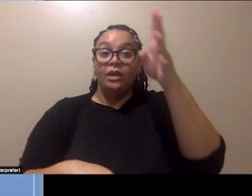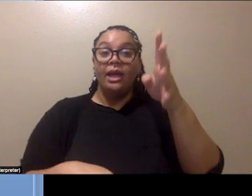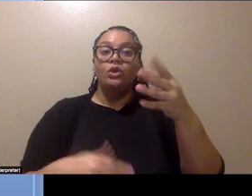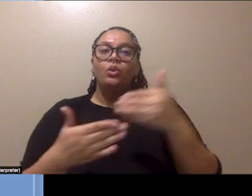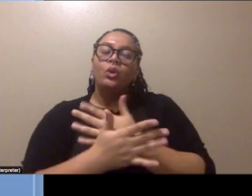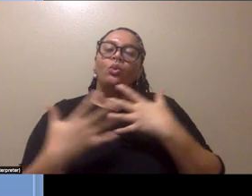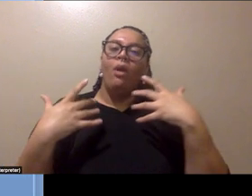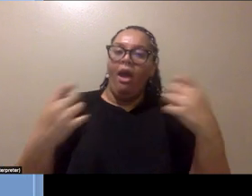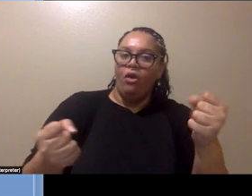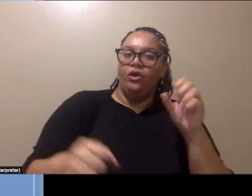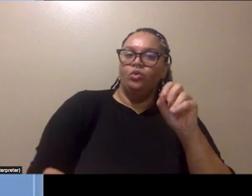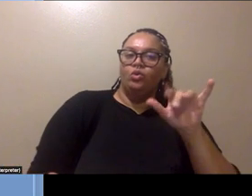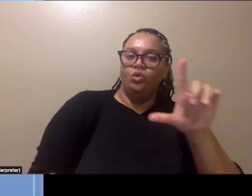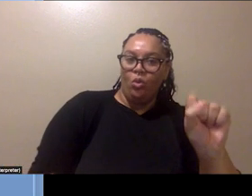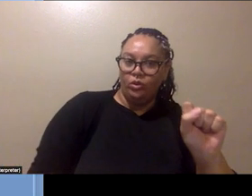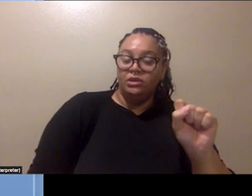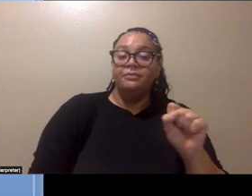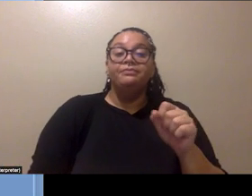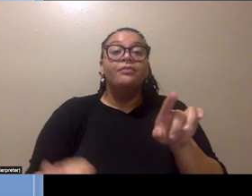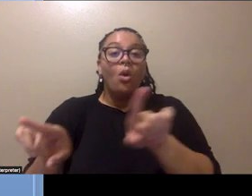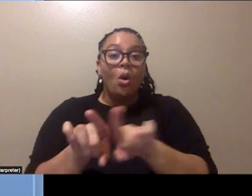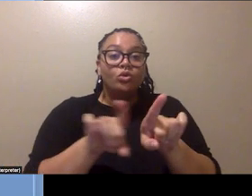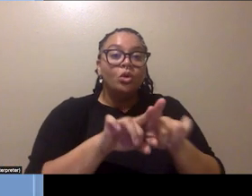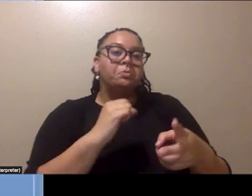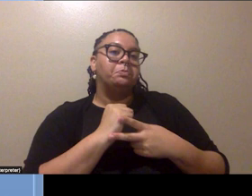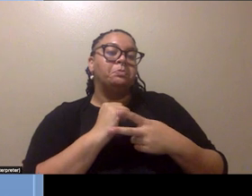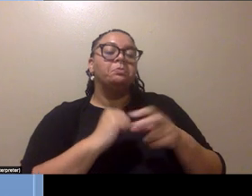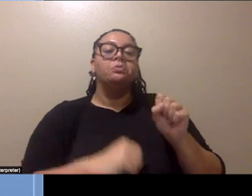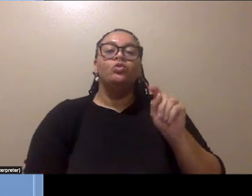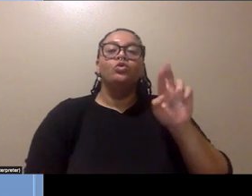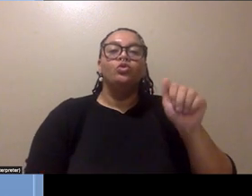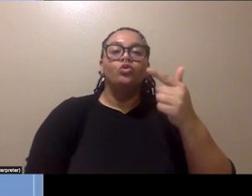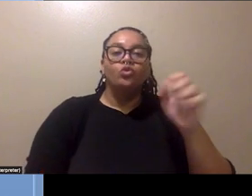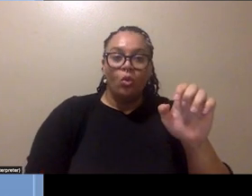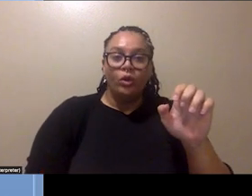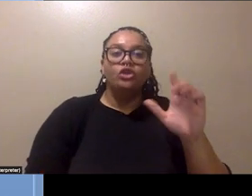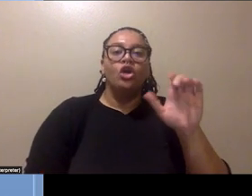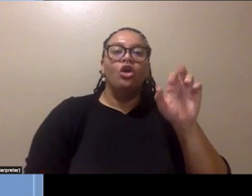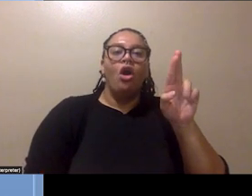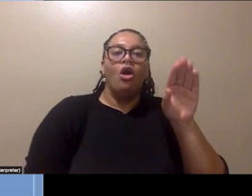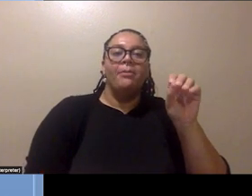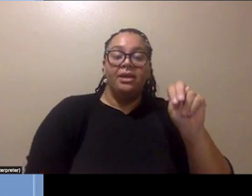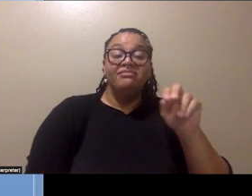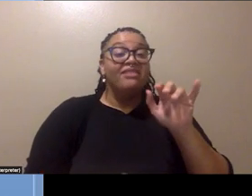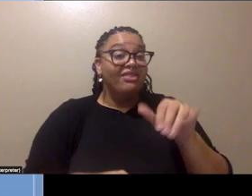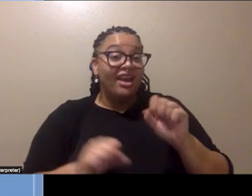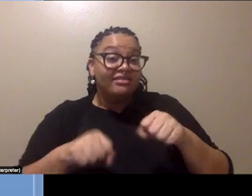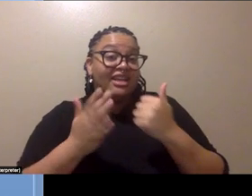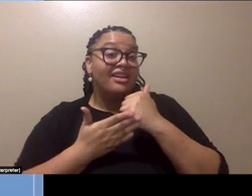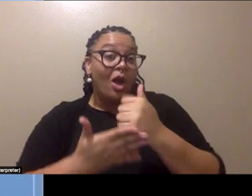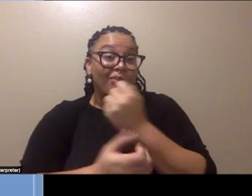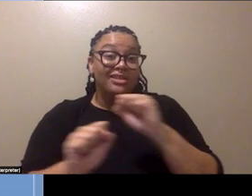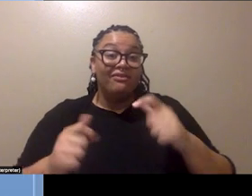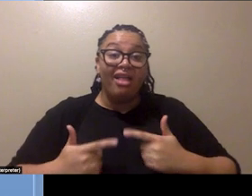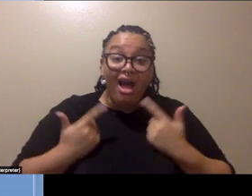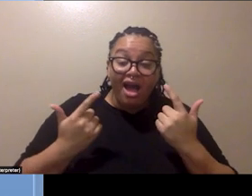dead structures that go back into the earth. They also store terrestrial carbon, which then gets cycled back into the soil.